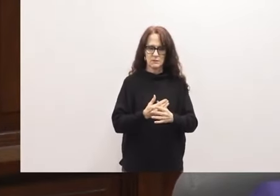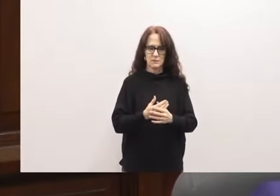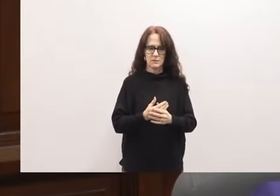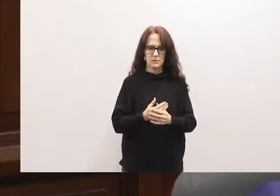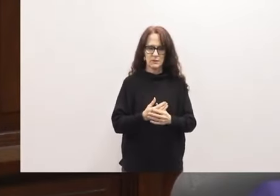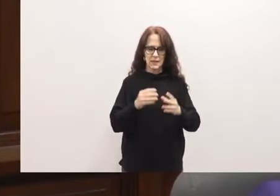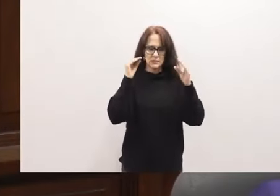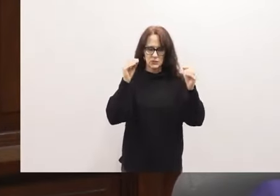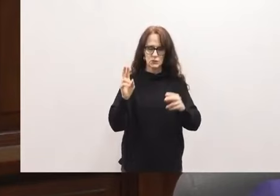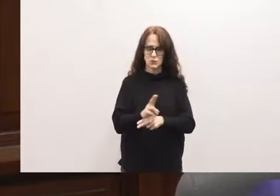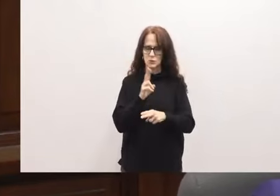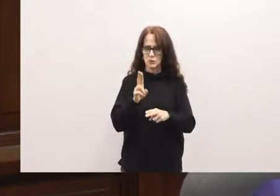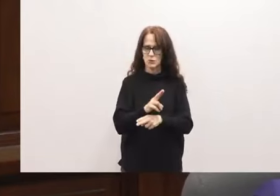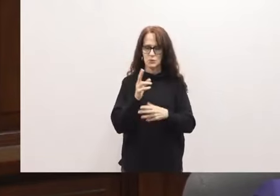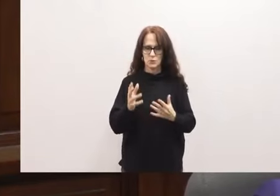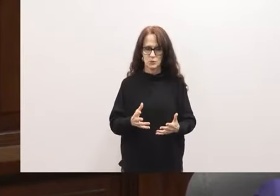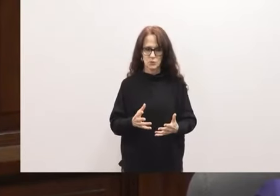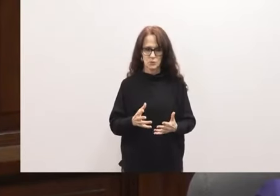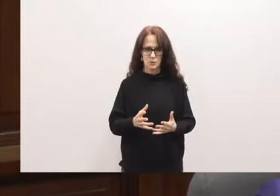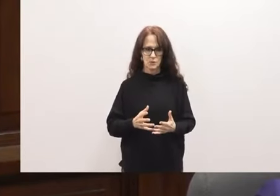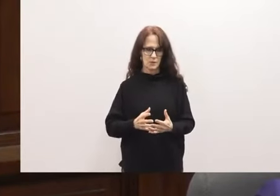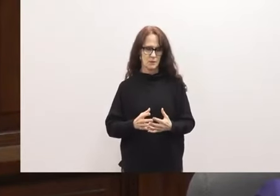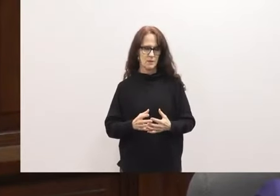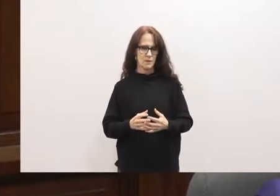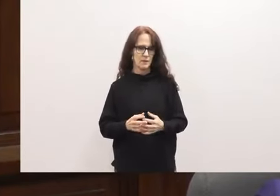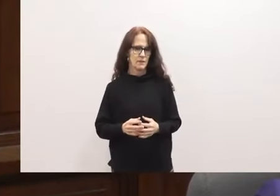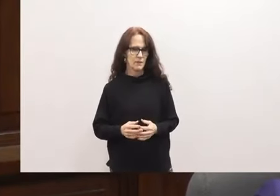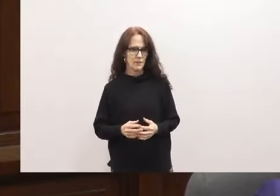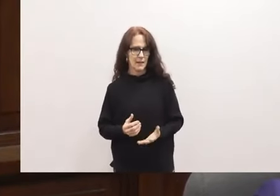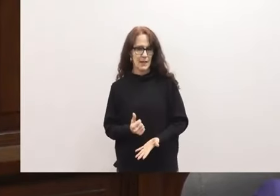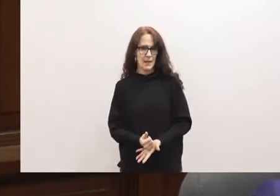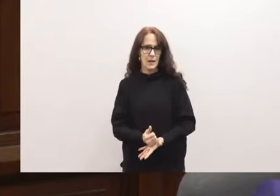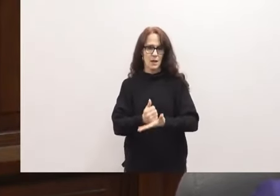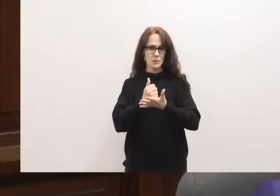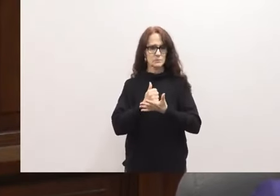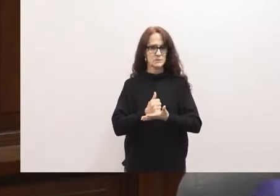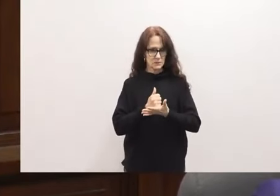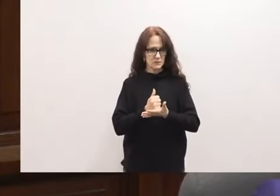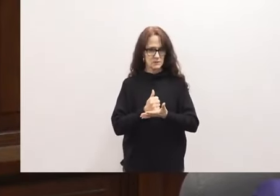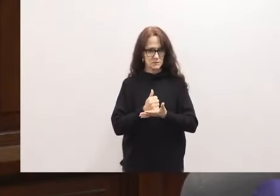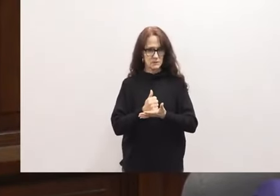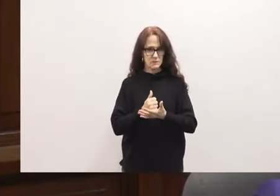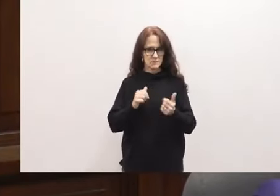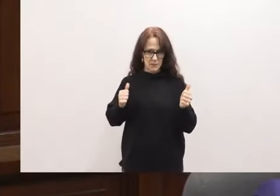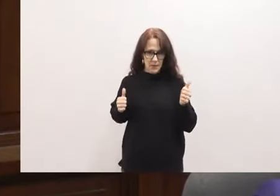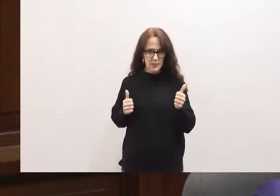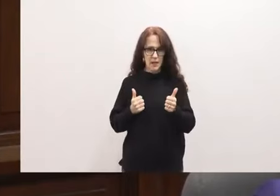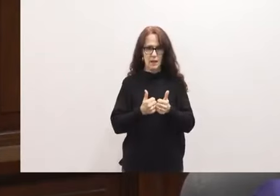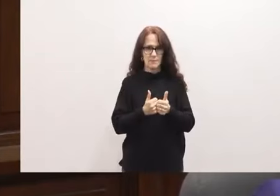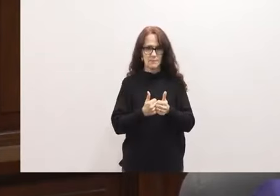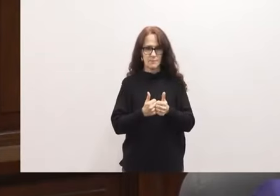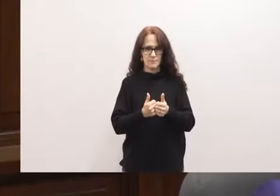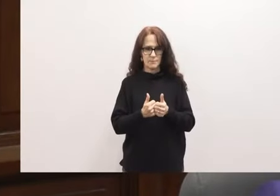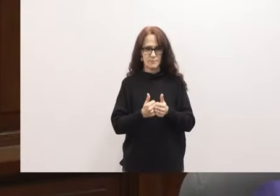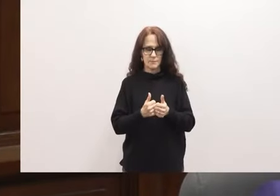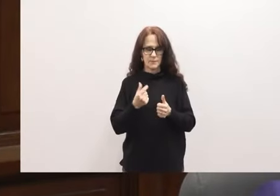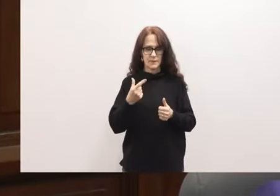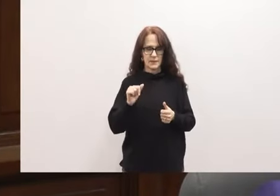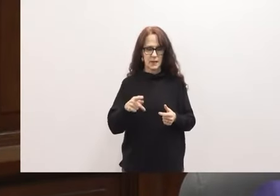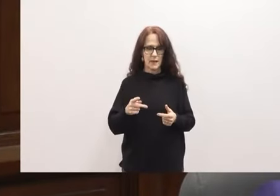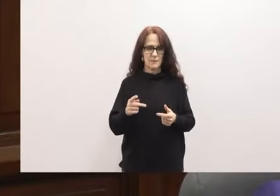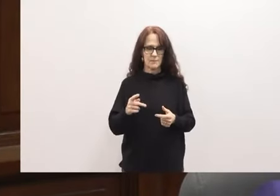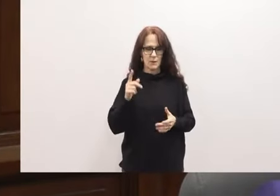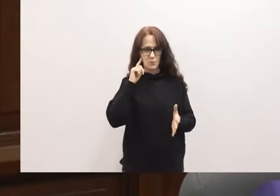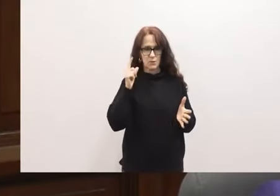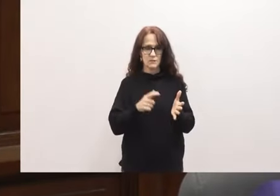teacher's disposal that is carrying a lot of the weight of trying to make up ground for what we already know to be the case in the fifth grade and